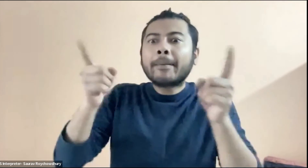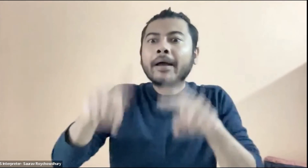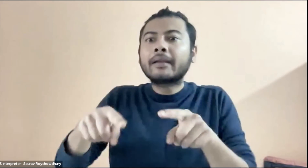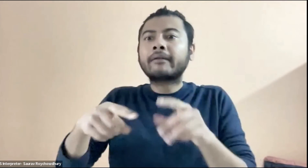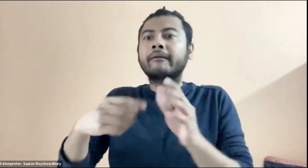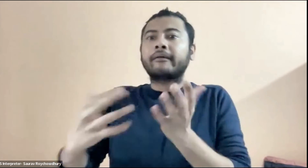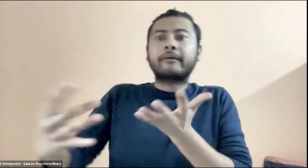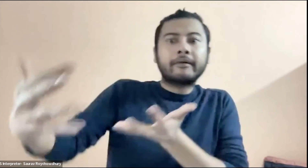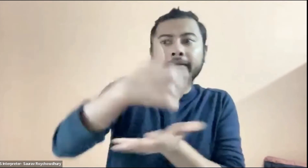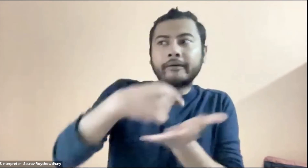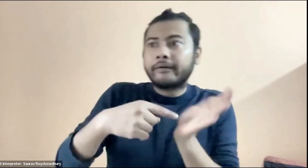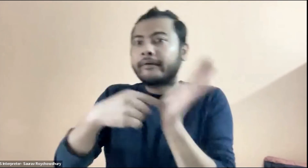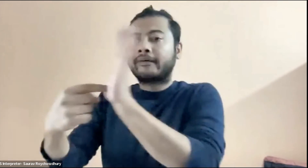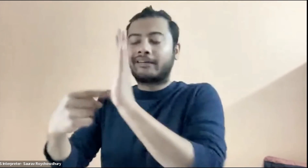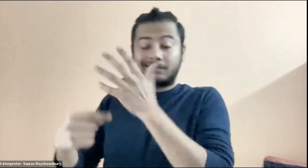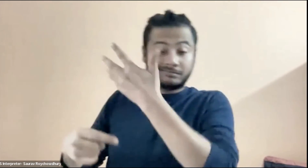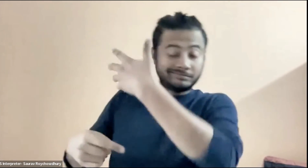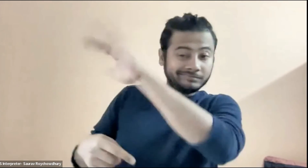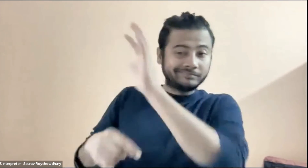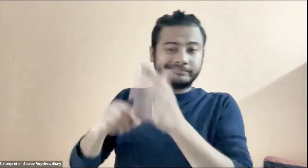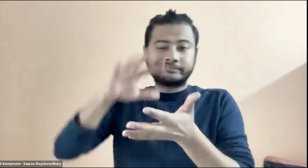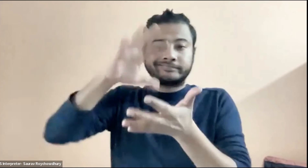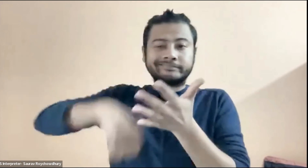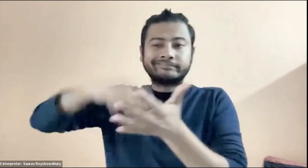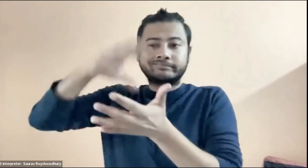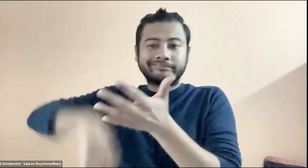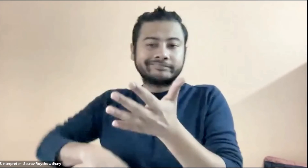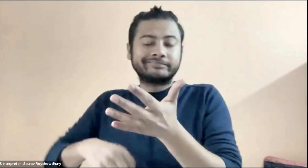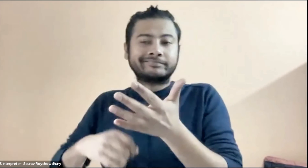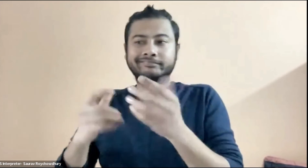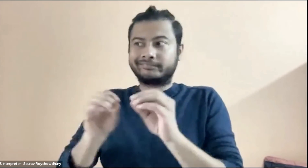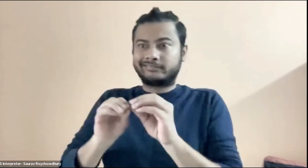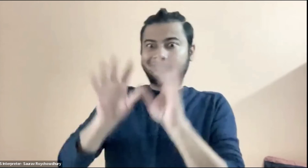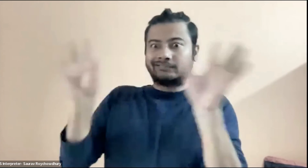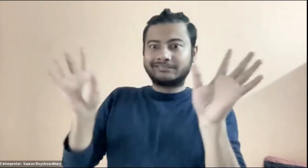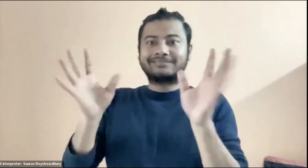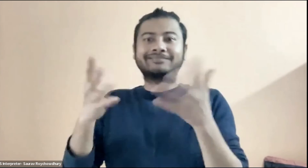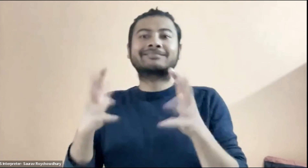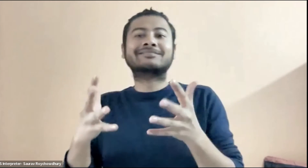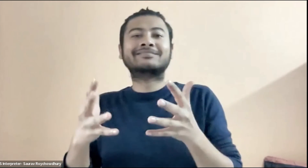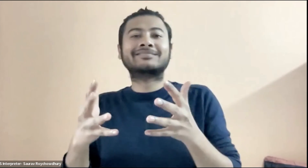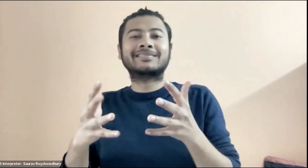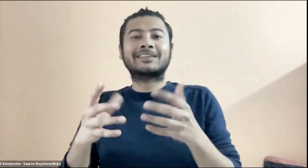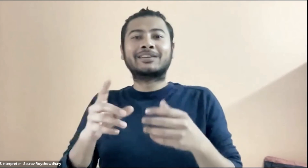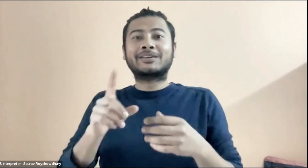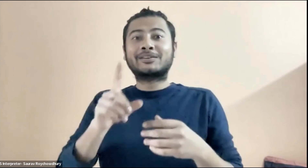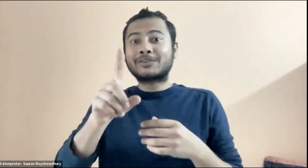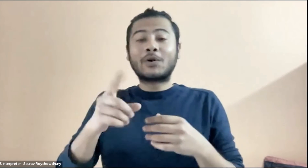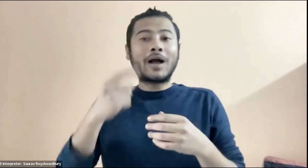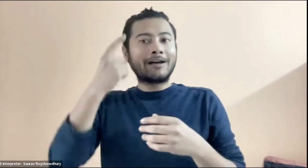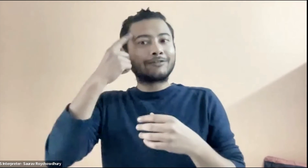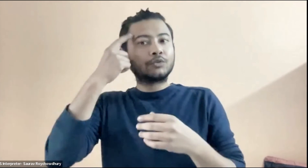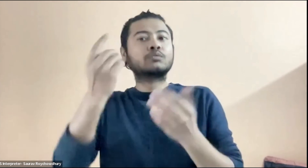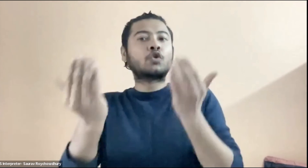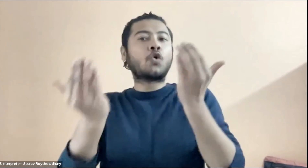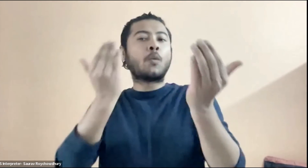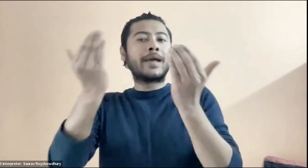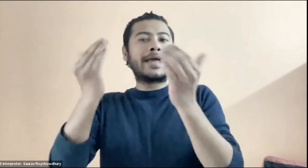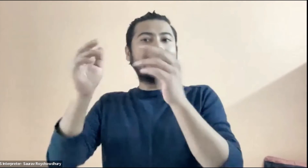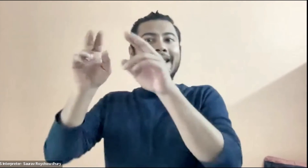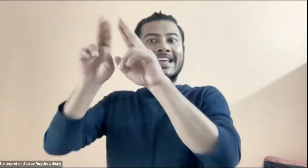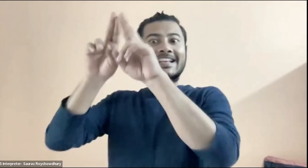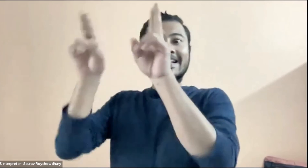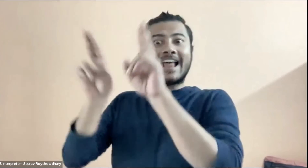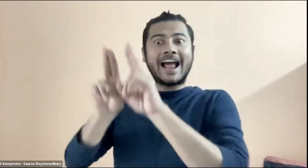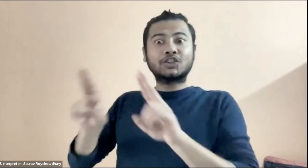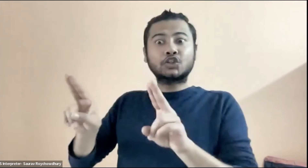countries in poor light. So we have to be careful about how much can be achieved only through international agreements. Things that would have been done, let us say, in the 90s